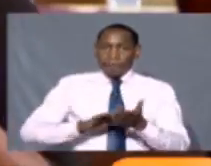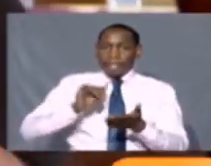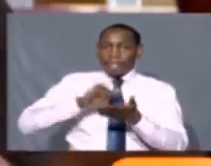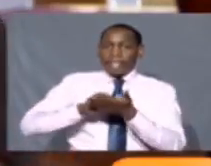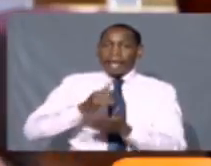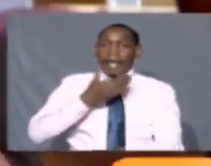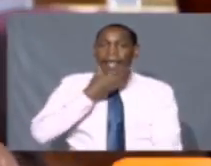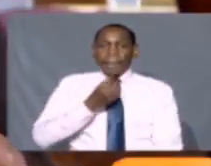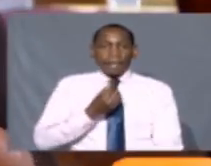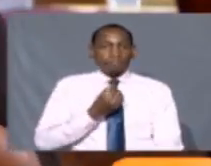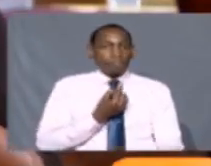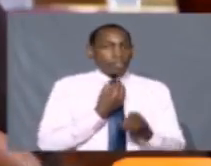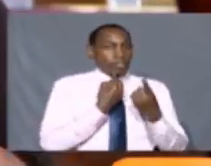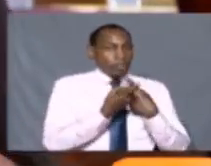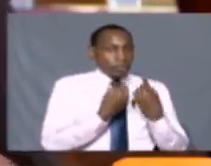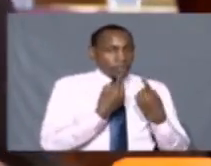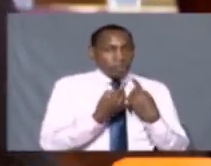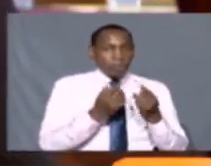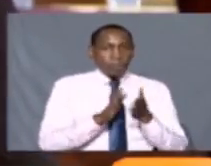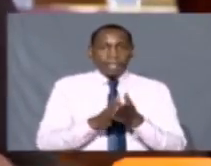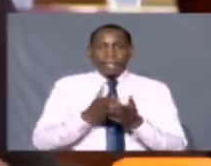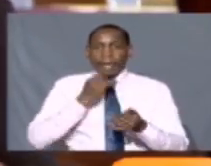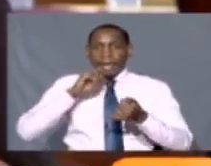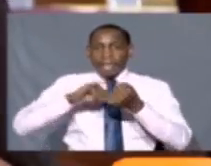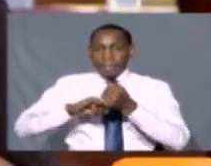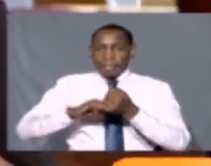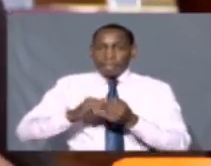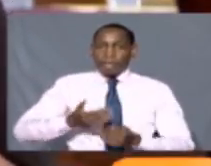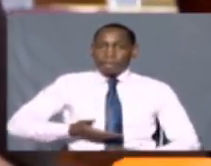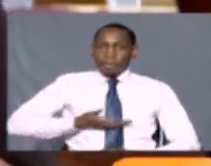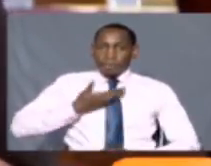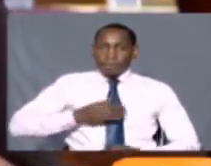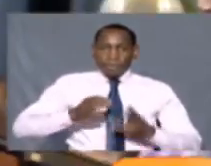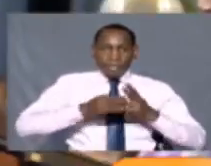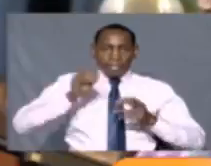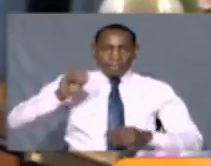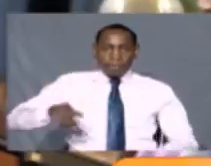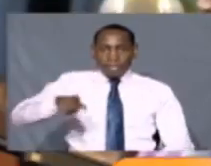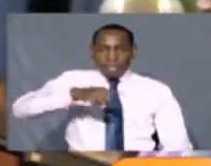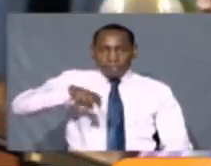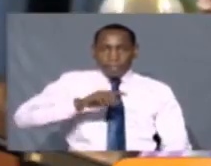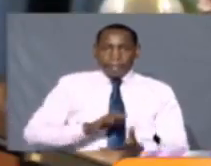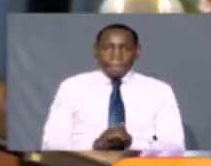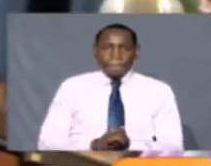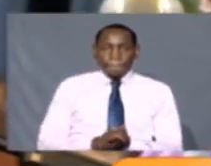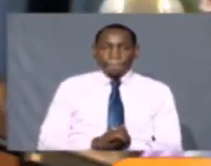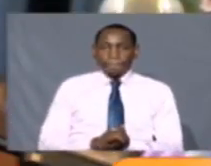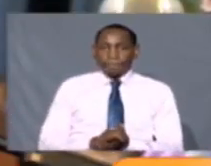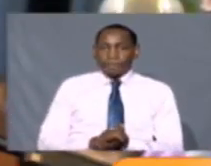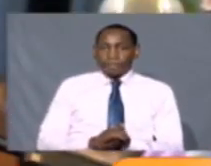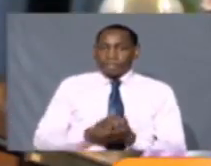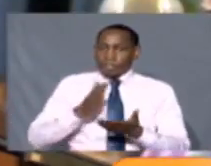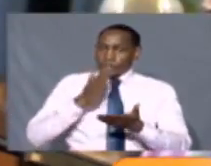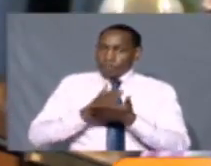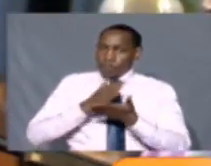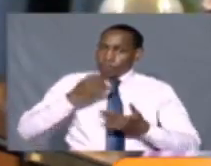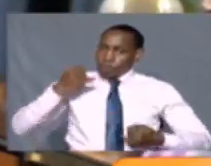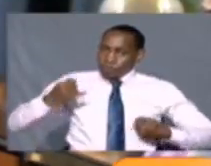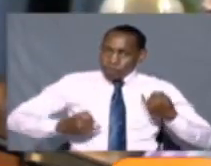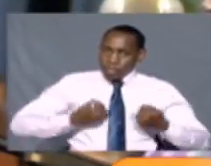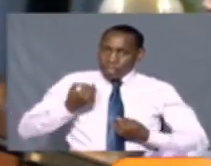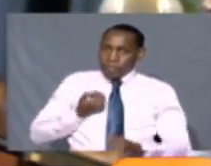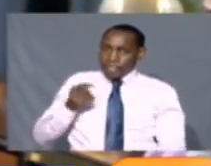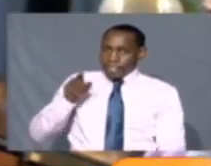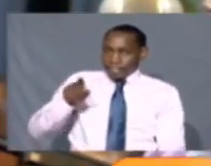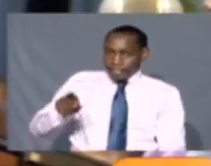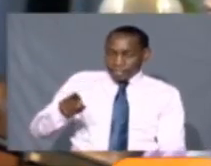would speak to us and our husbands would get angry and divorce us. With her infectious laughter, she would